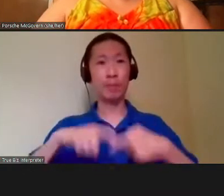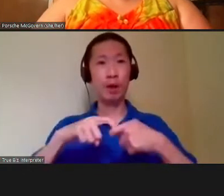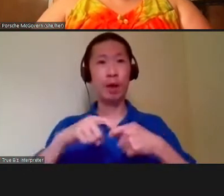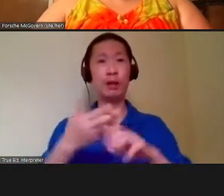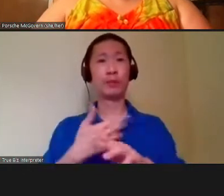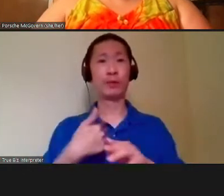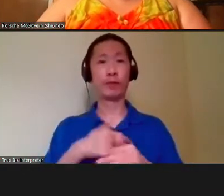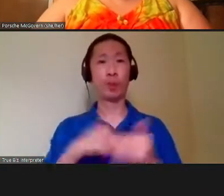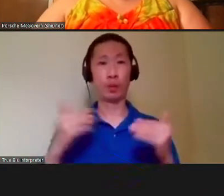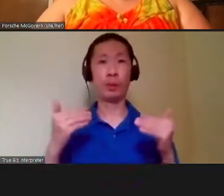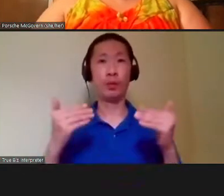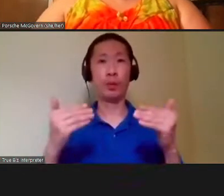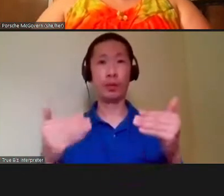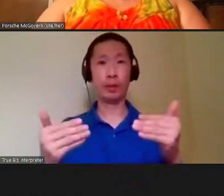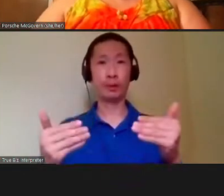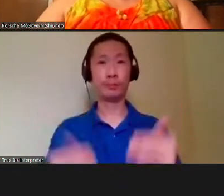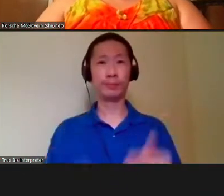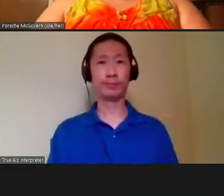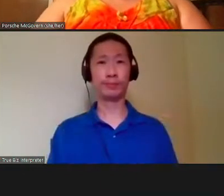on.